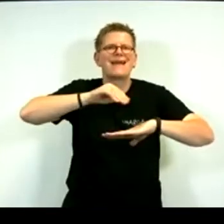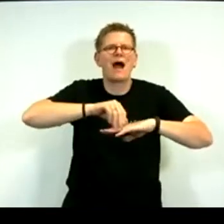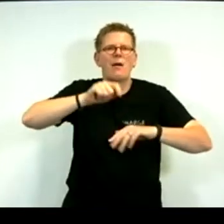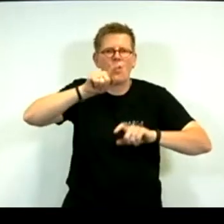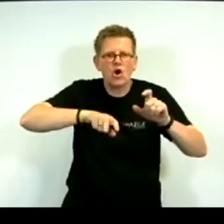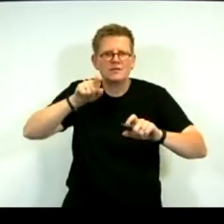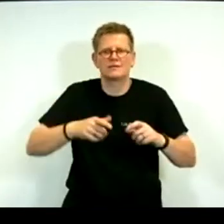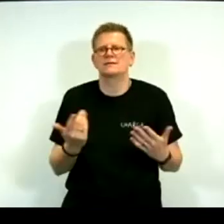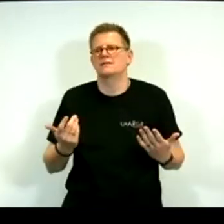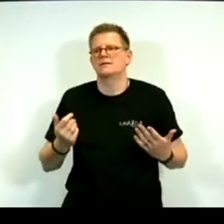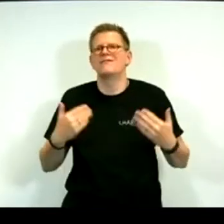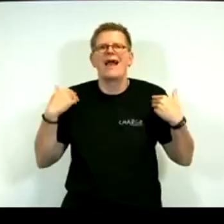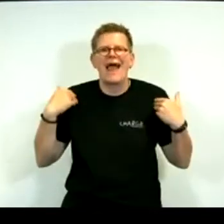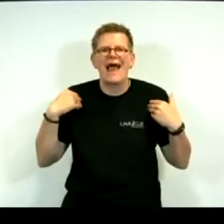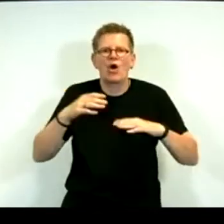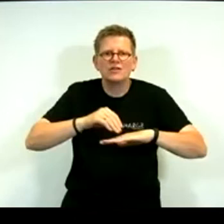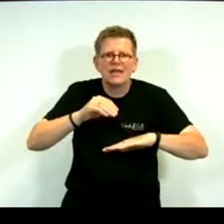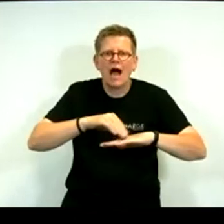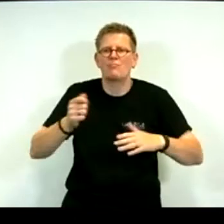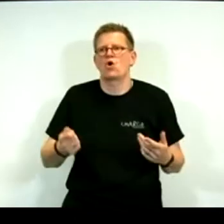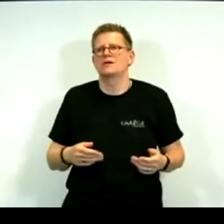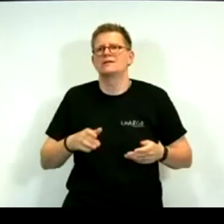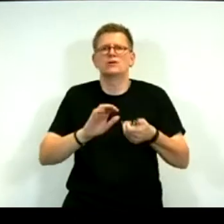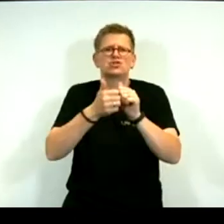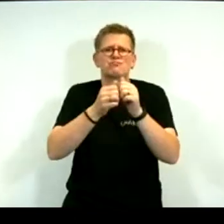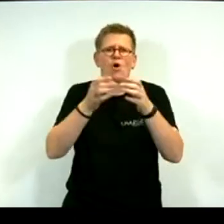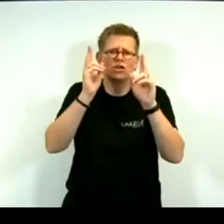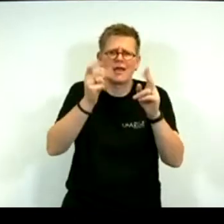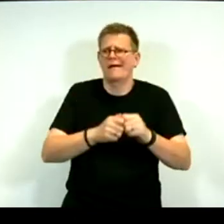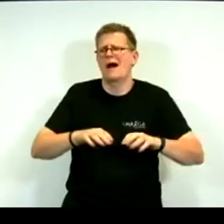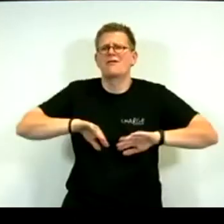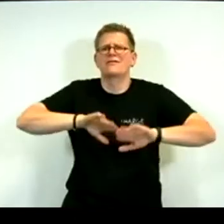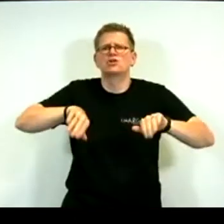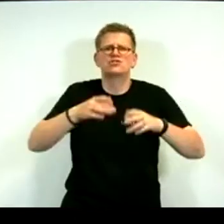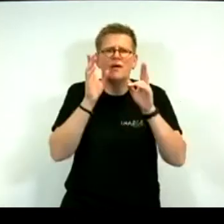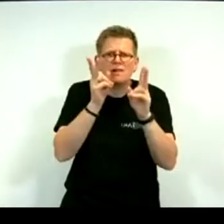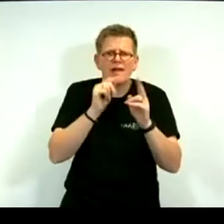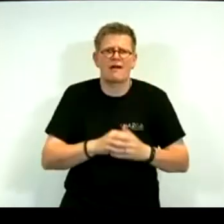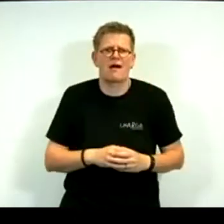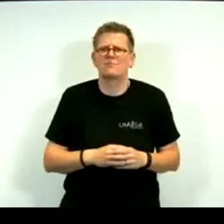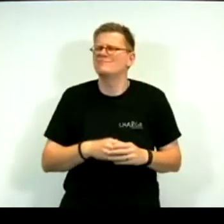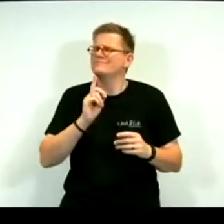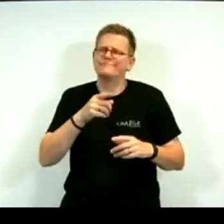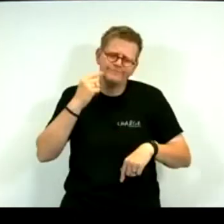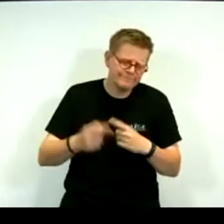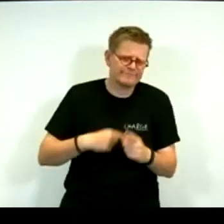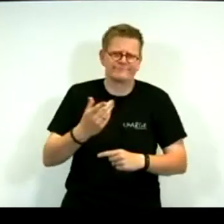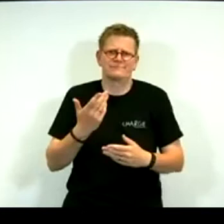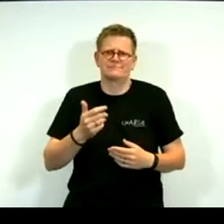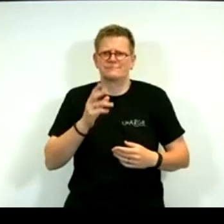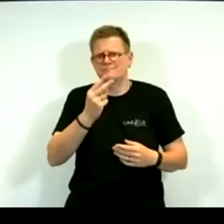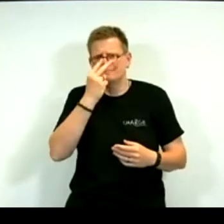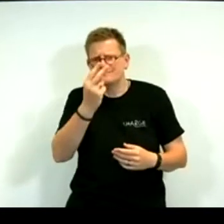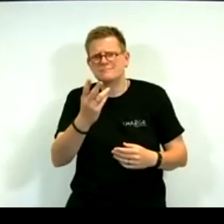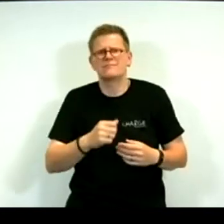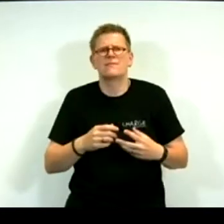the gym teacher and the swimming instructor. We need to do as much as we can to improve muscle